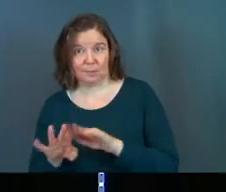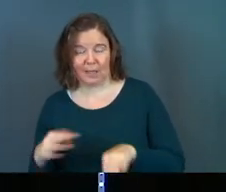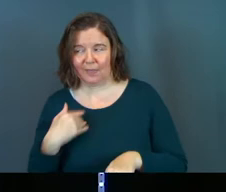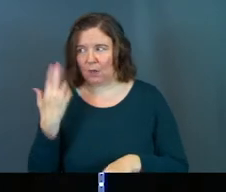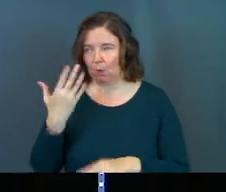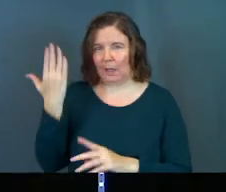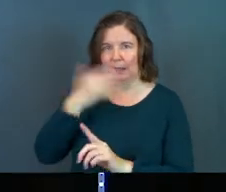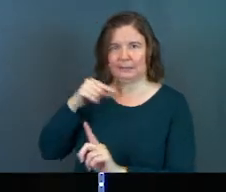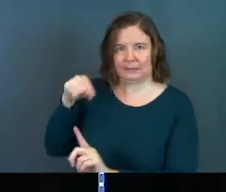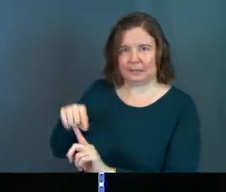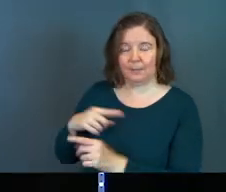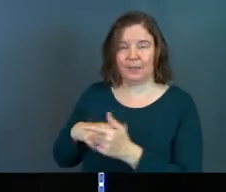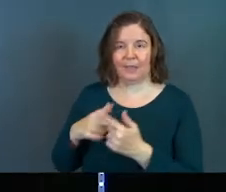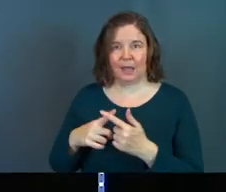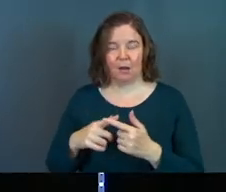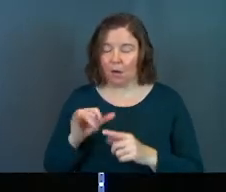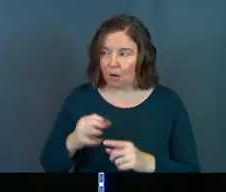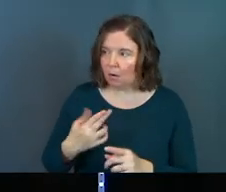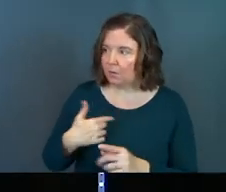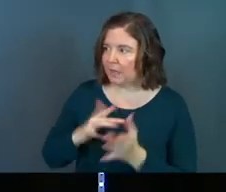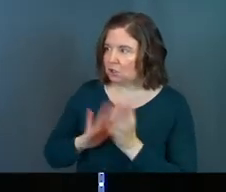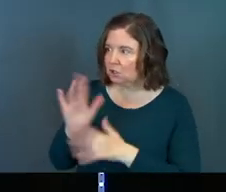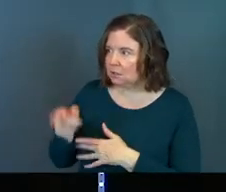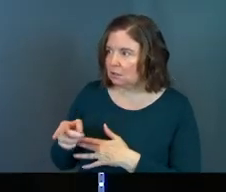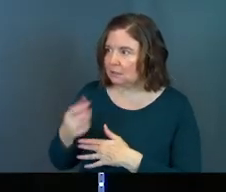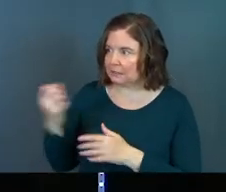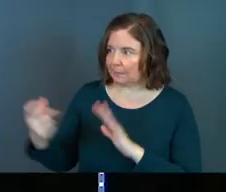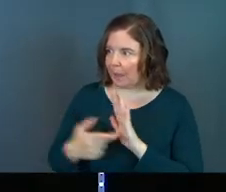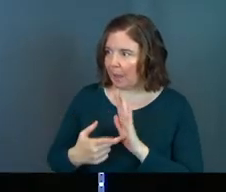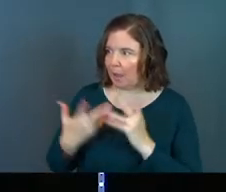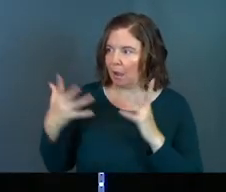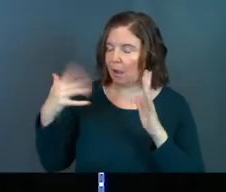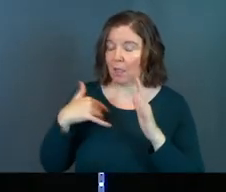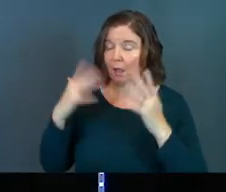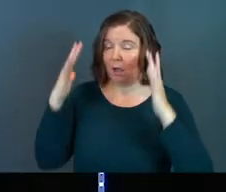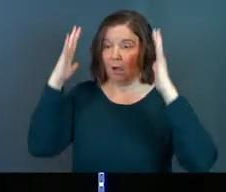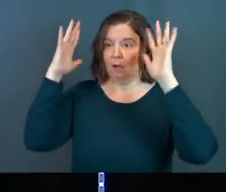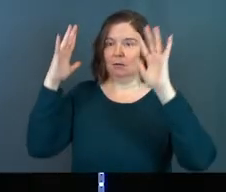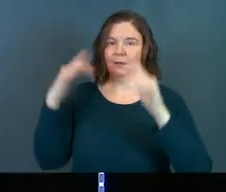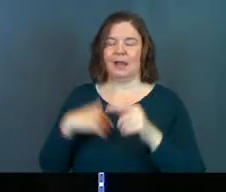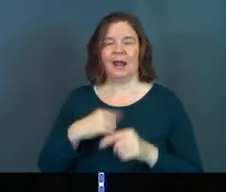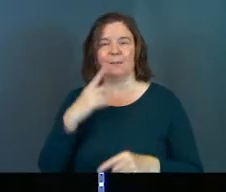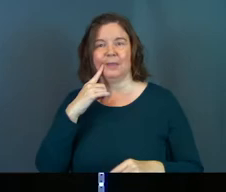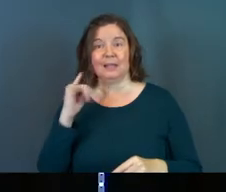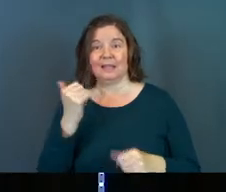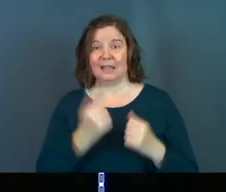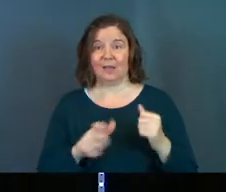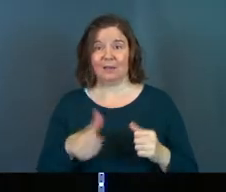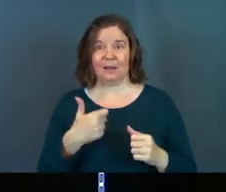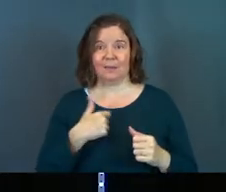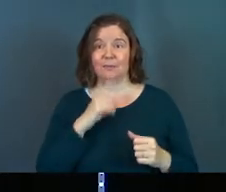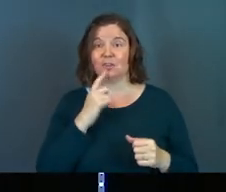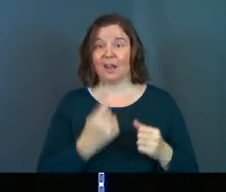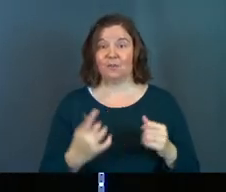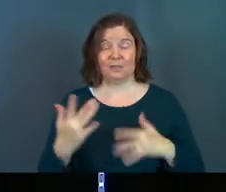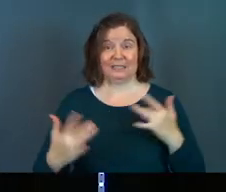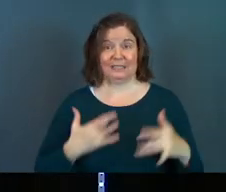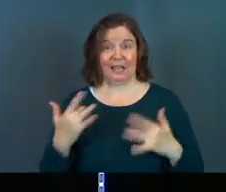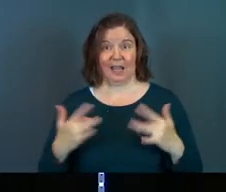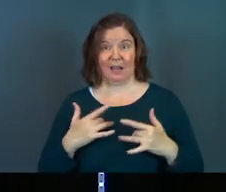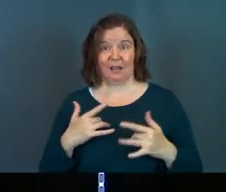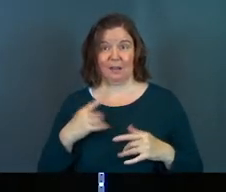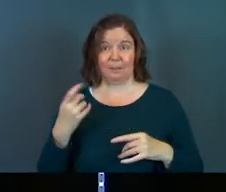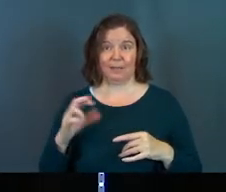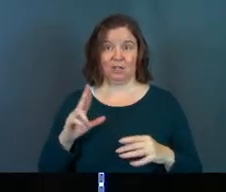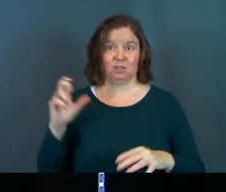And at first they don't know it's him, but eventually it comes a place where they're like, oh, that's Jesus. He's back, you know? And they all start freaking out. And I'm thinking like everybody else, like I'm sure everybody's excited. Like